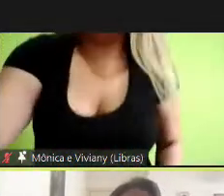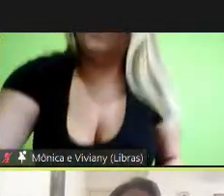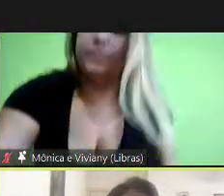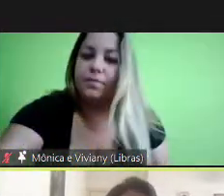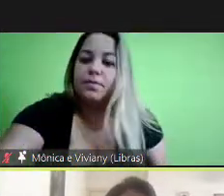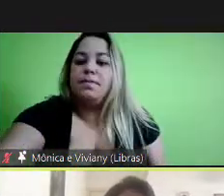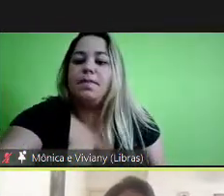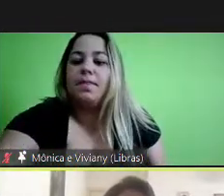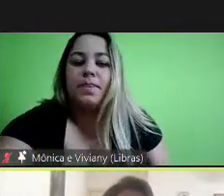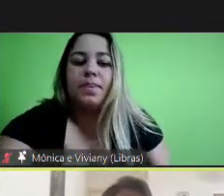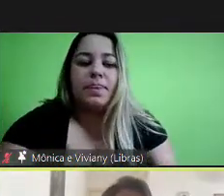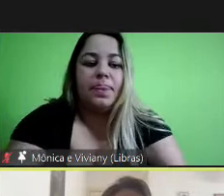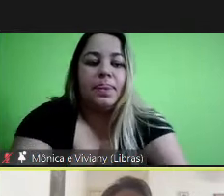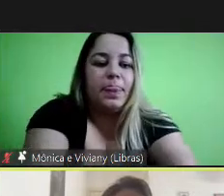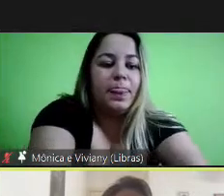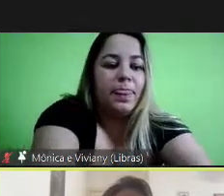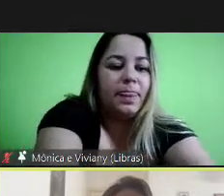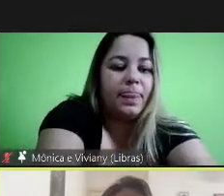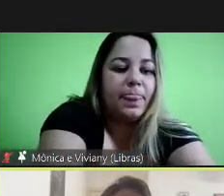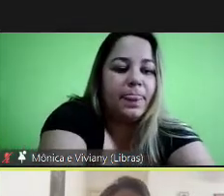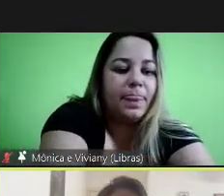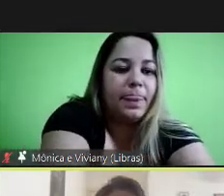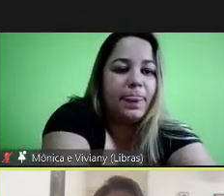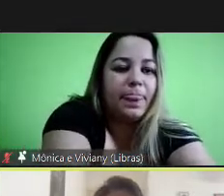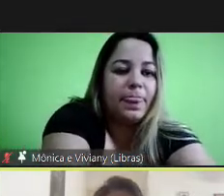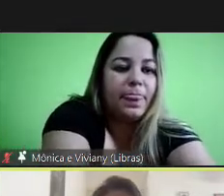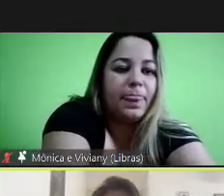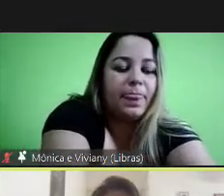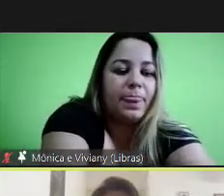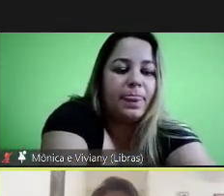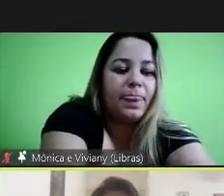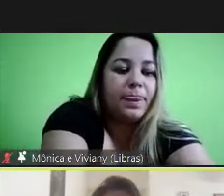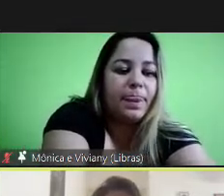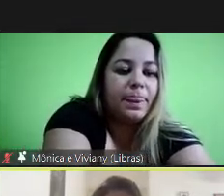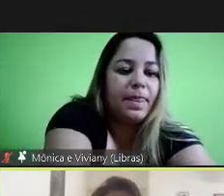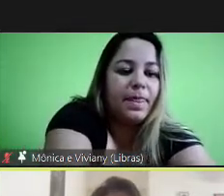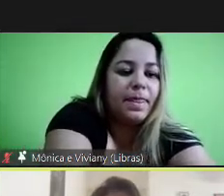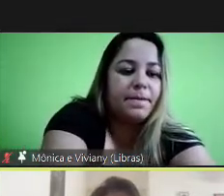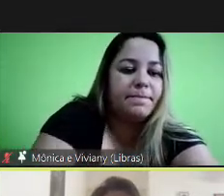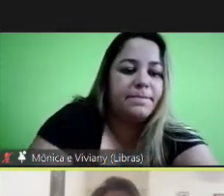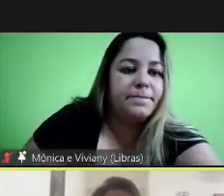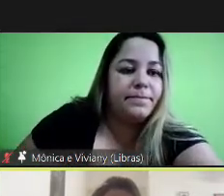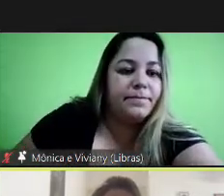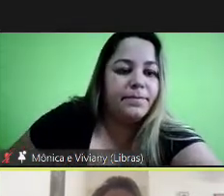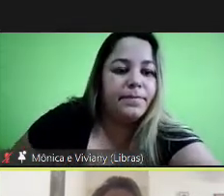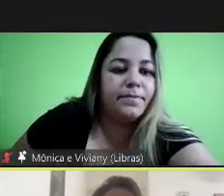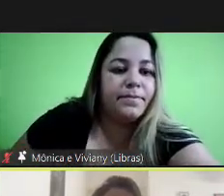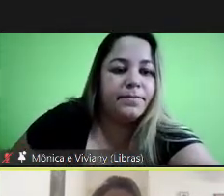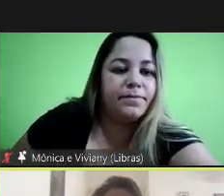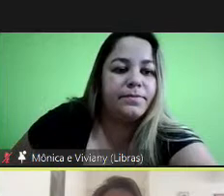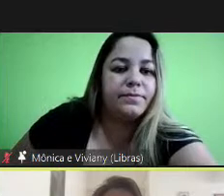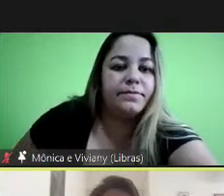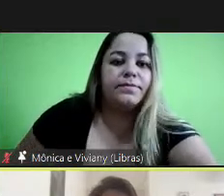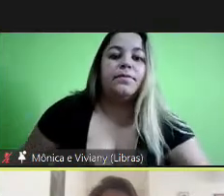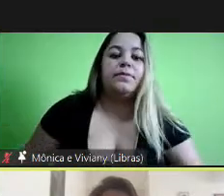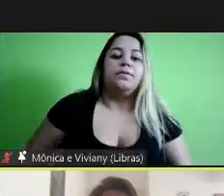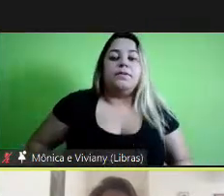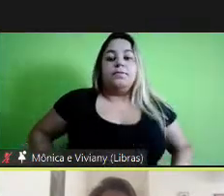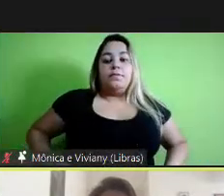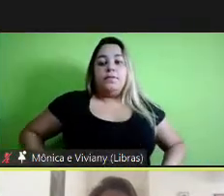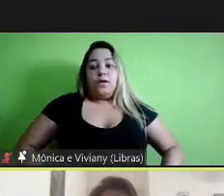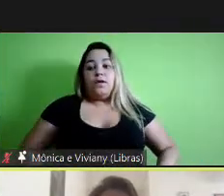of CO2, the healthcare is the fourth one, that largest emitter